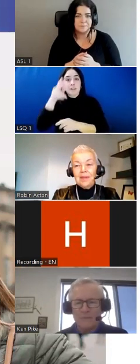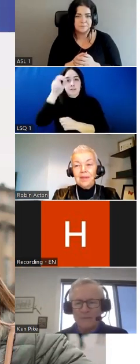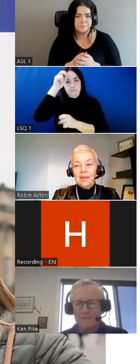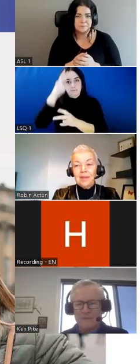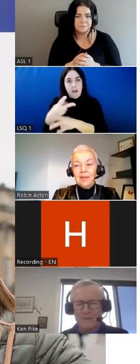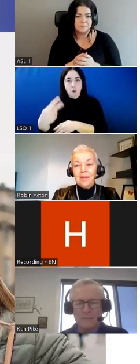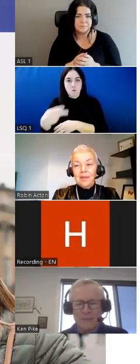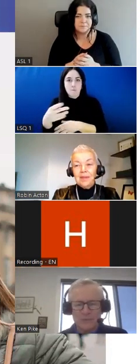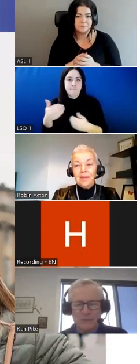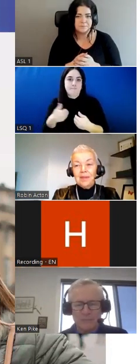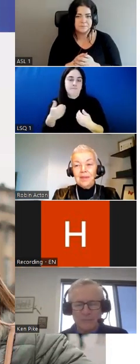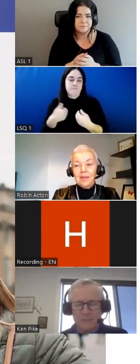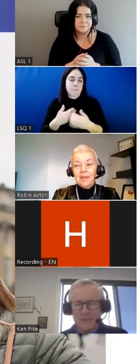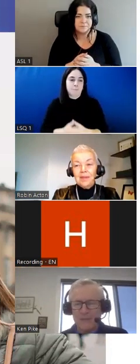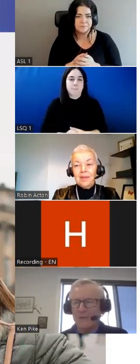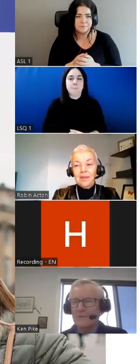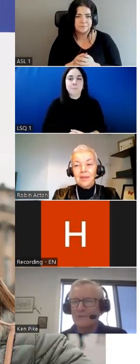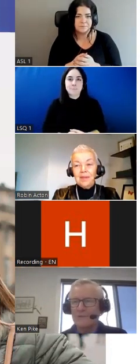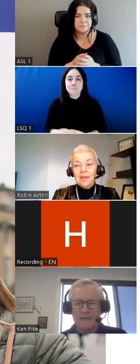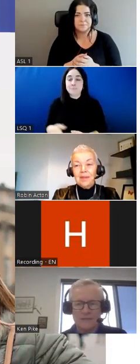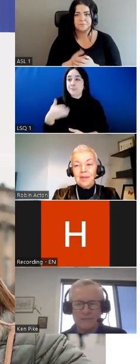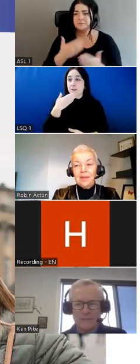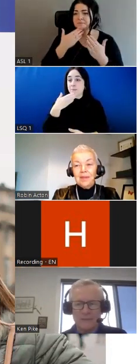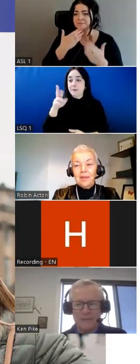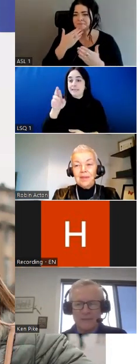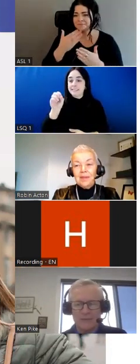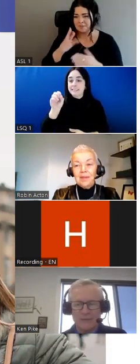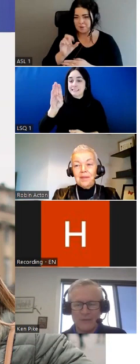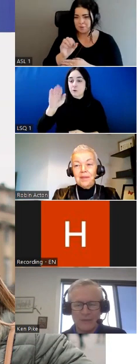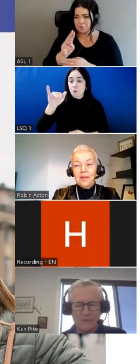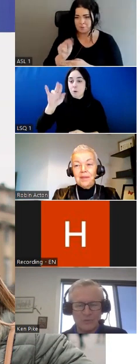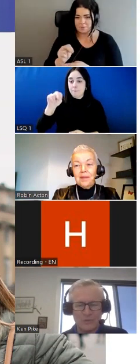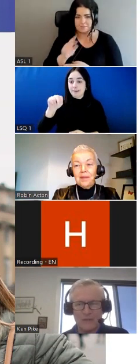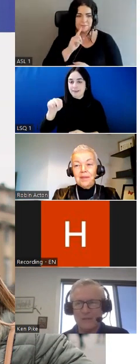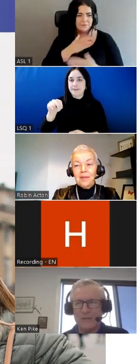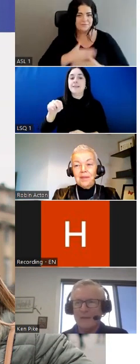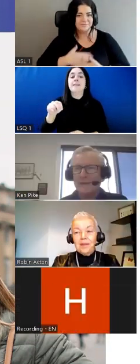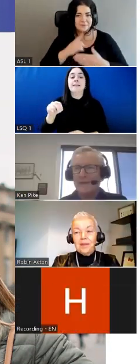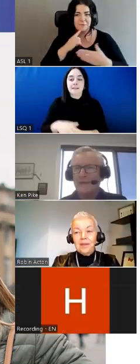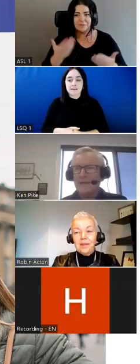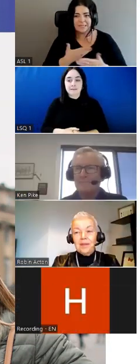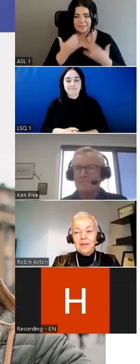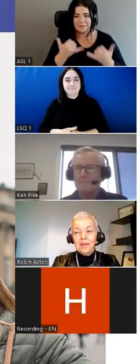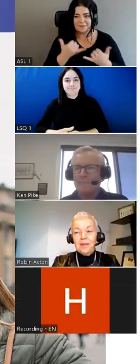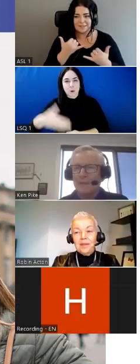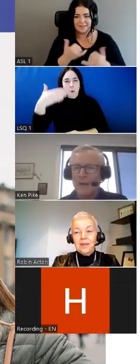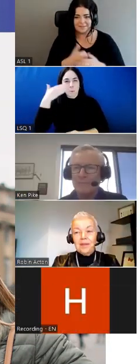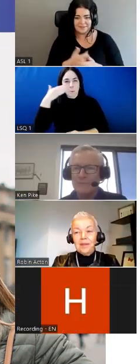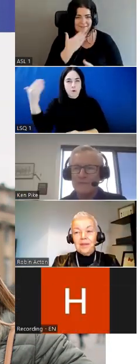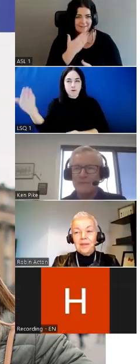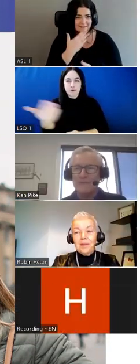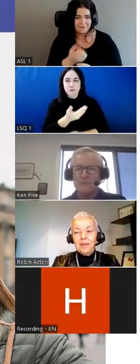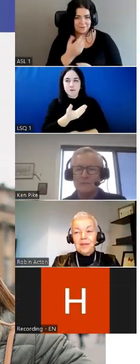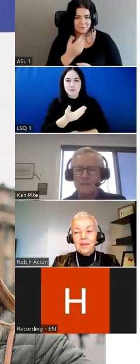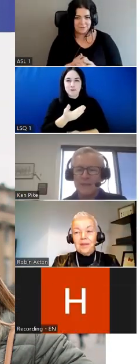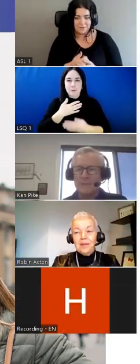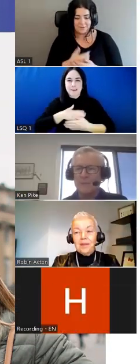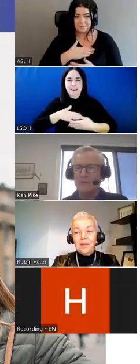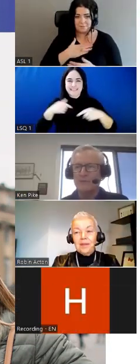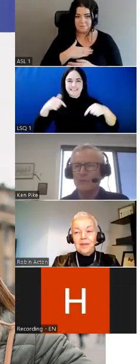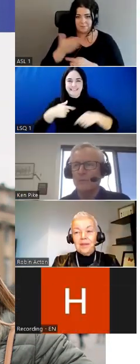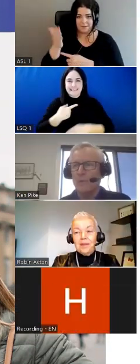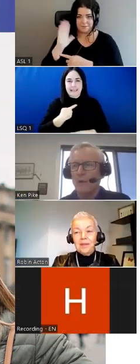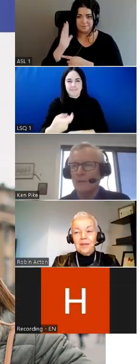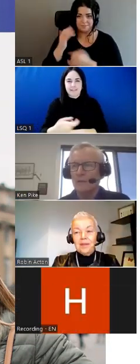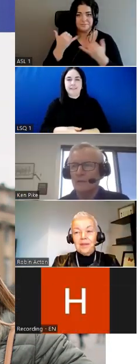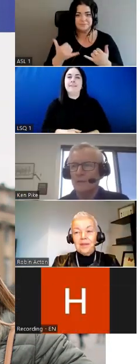Thank you, Robin. It's a pleasure to be here, and good day to everybody that has joined. In my presentation today, I'm